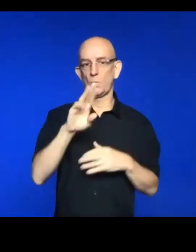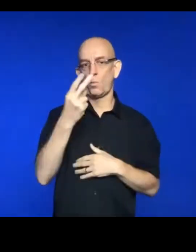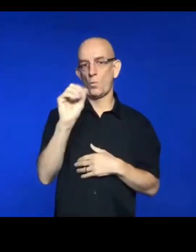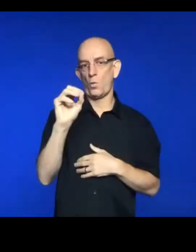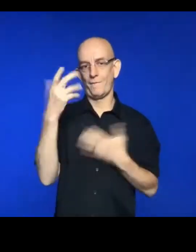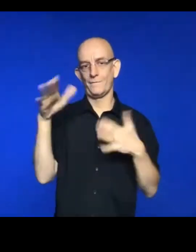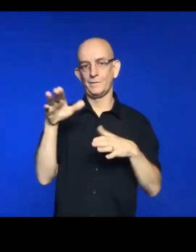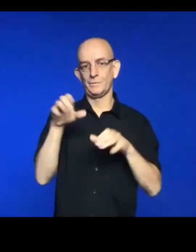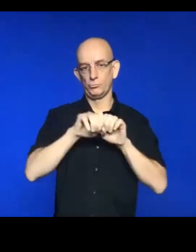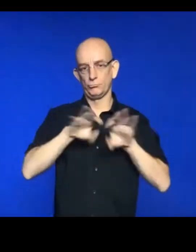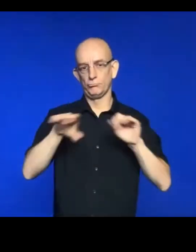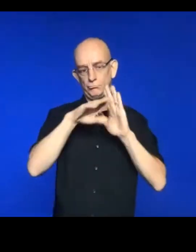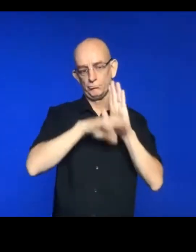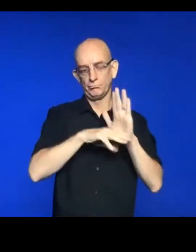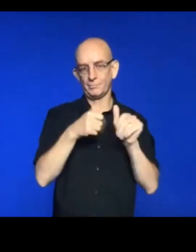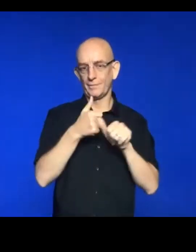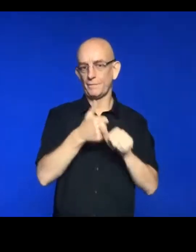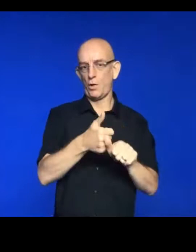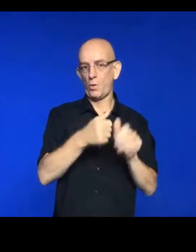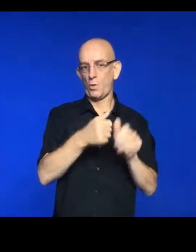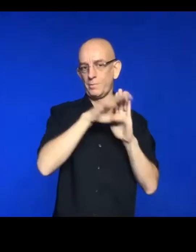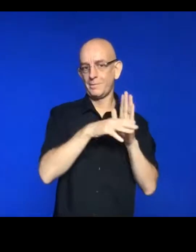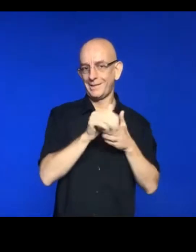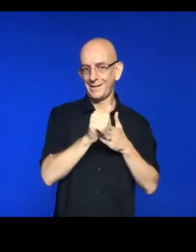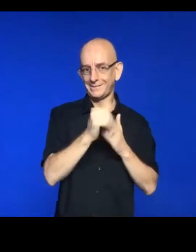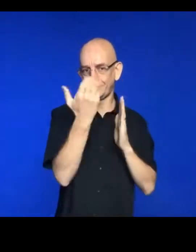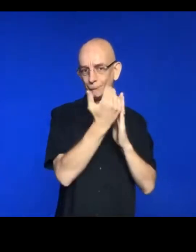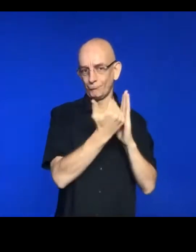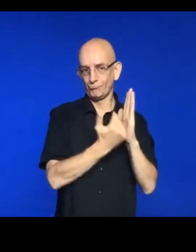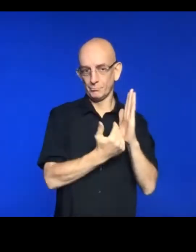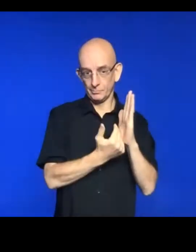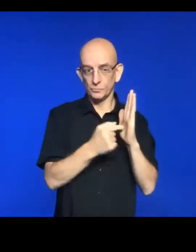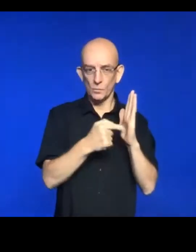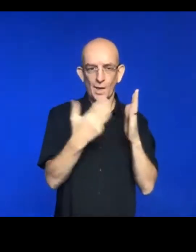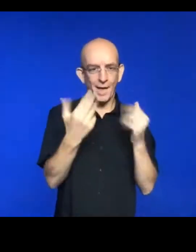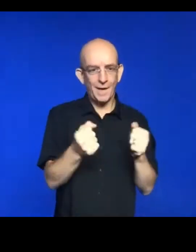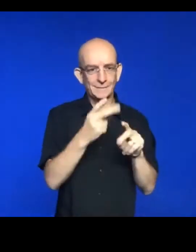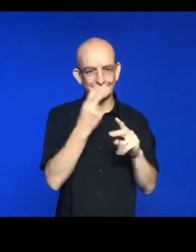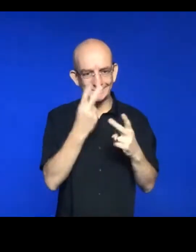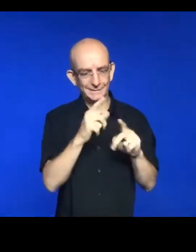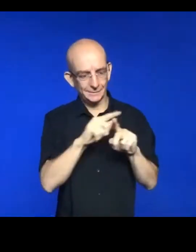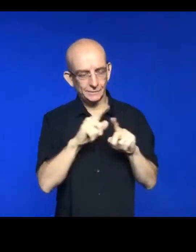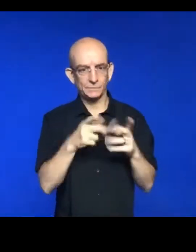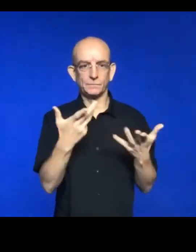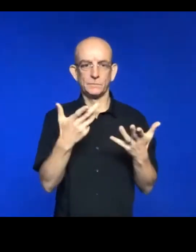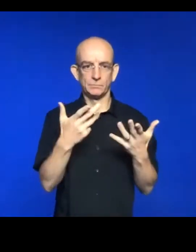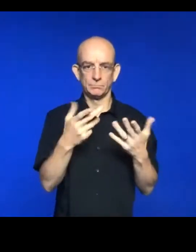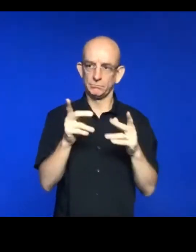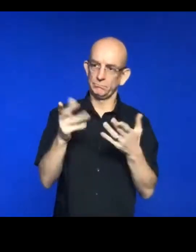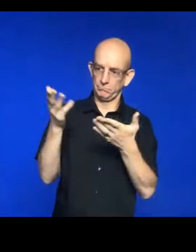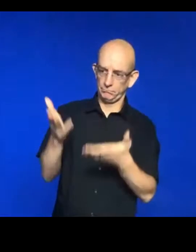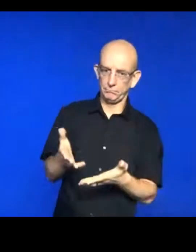there are values and principles in terms of transparency, in terms of inclusiveness, in terms